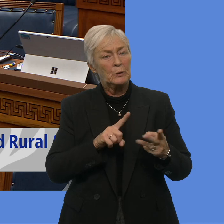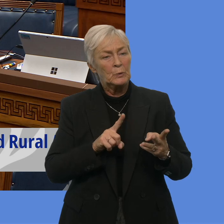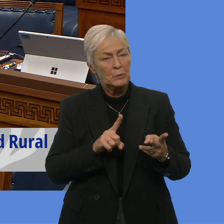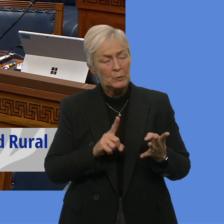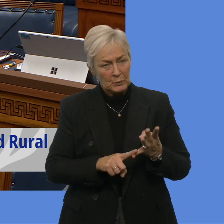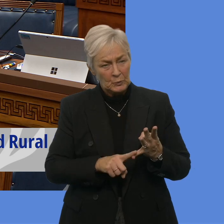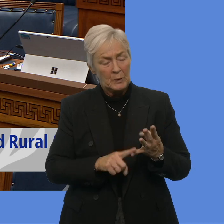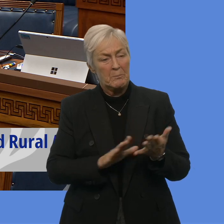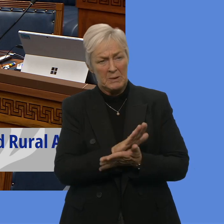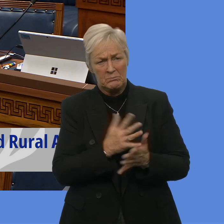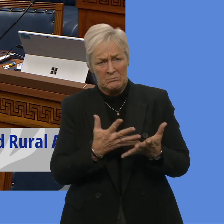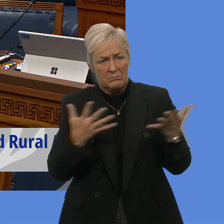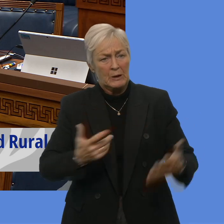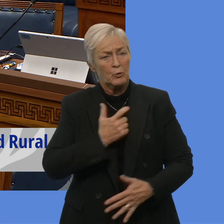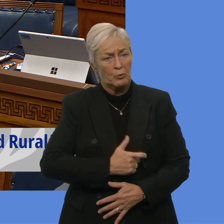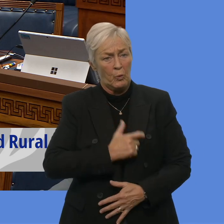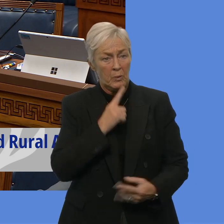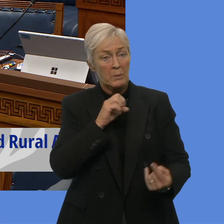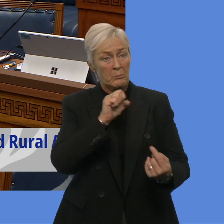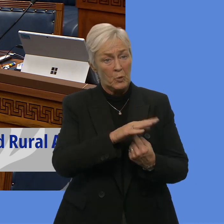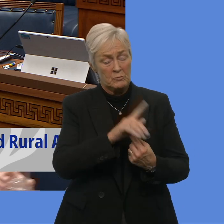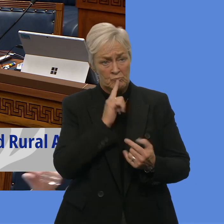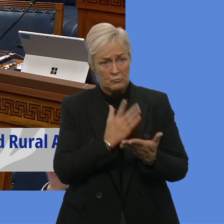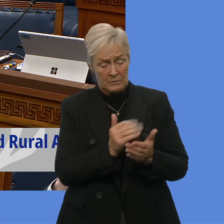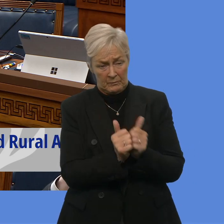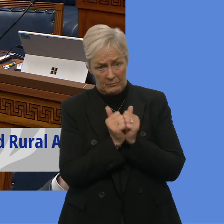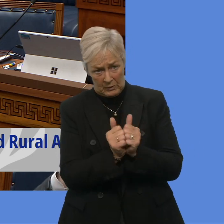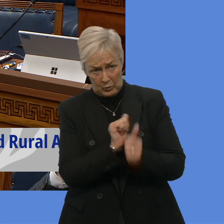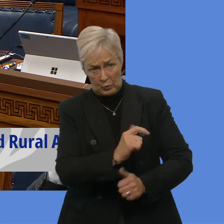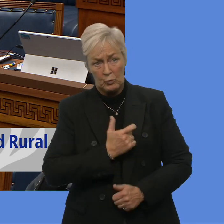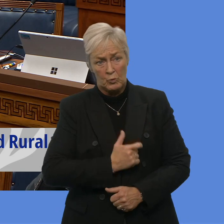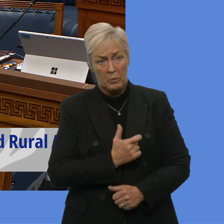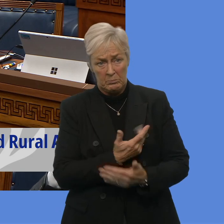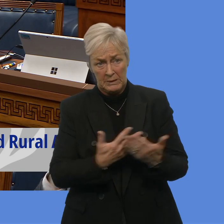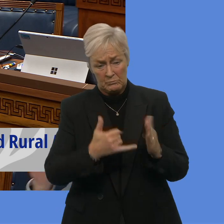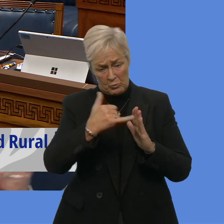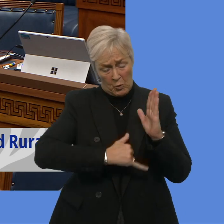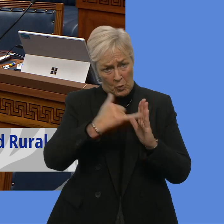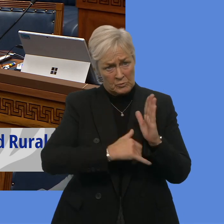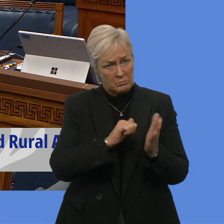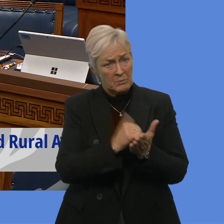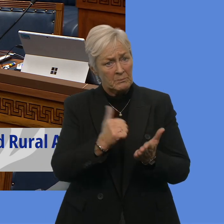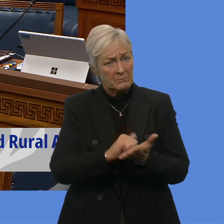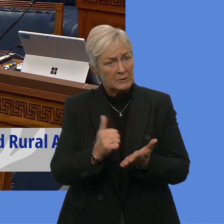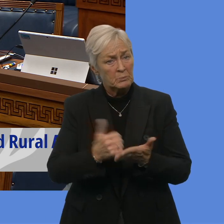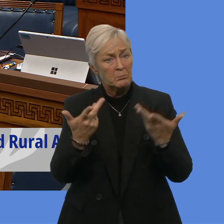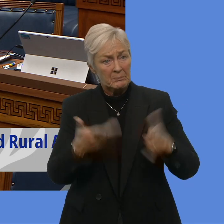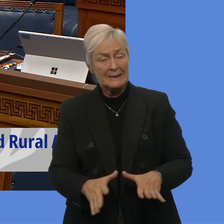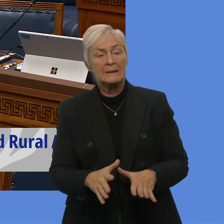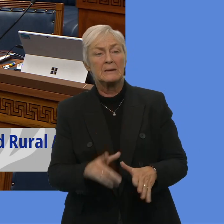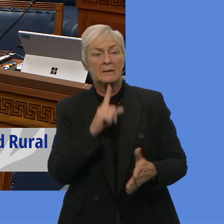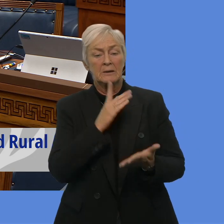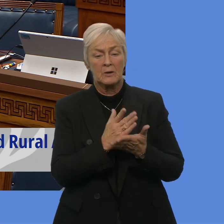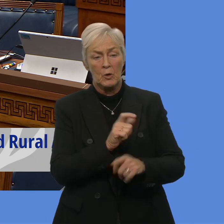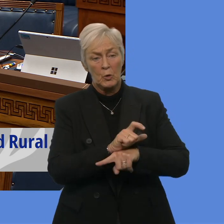has a significant role and an important role, and I do value that. There's been a number of reports recently published, and they're obviously in the discourse,